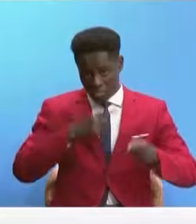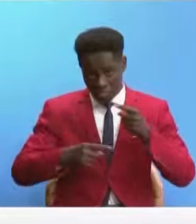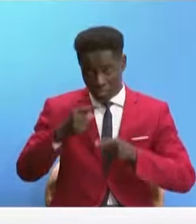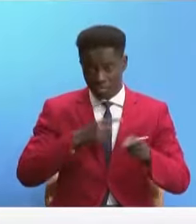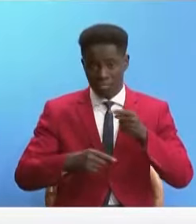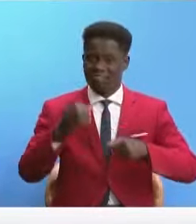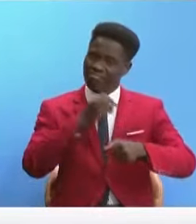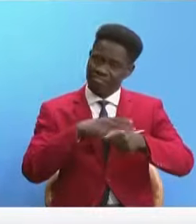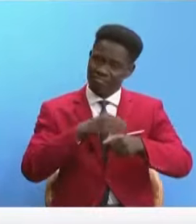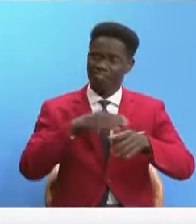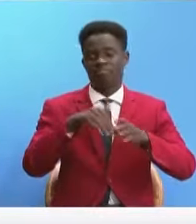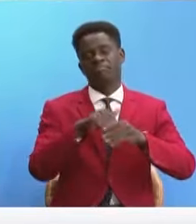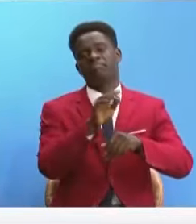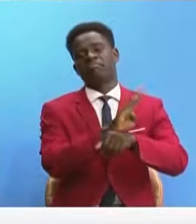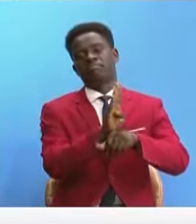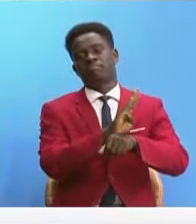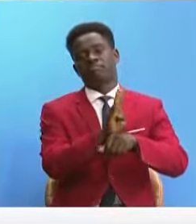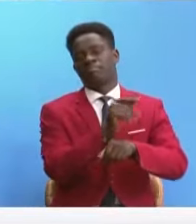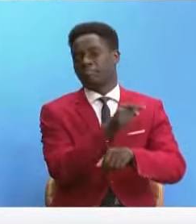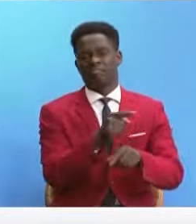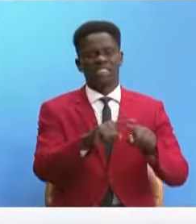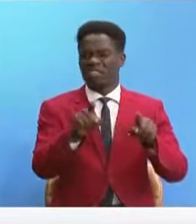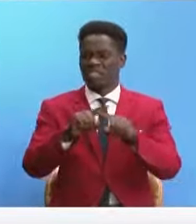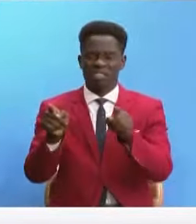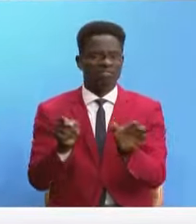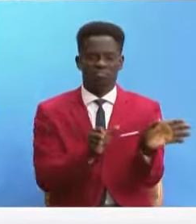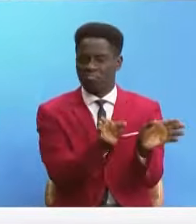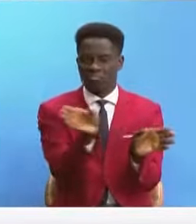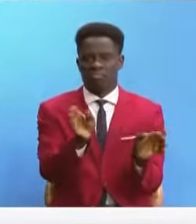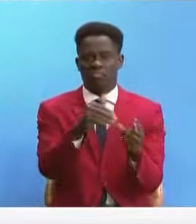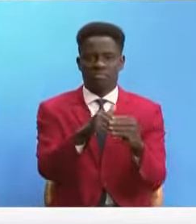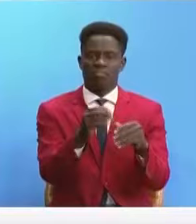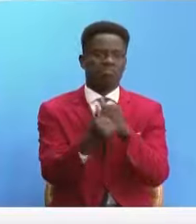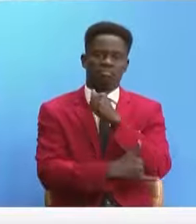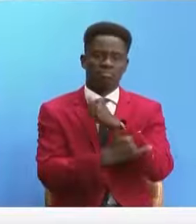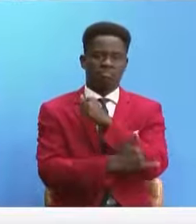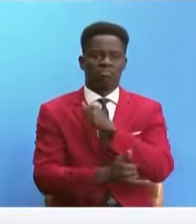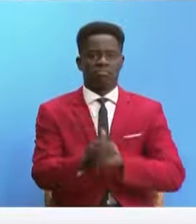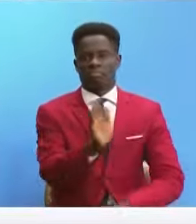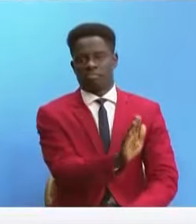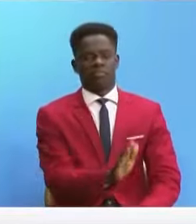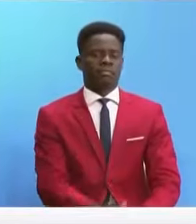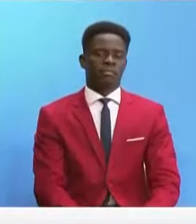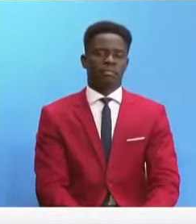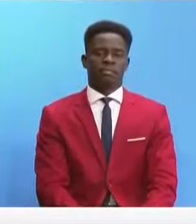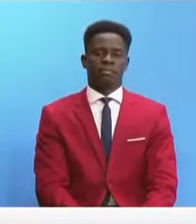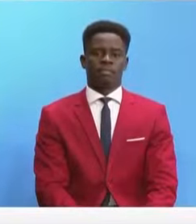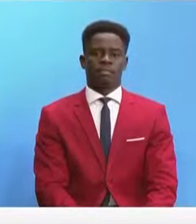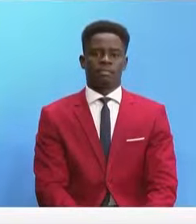invest in Burundi in different sectors, since Burundi is still rich in business